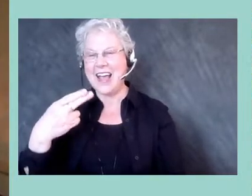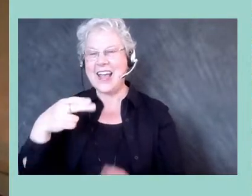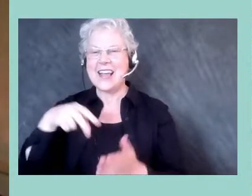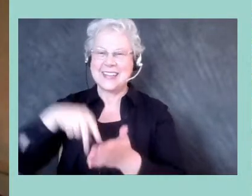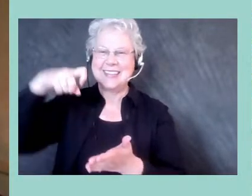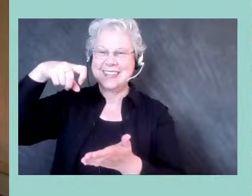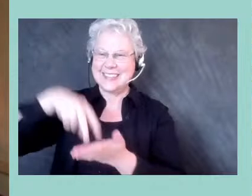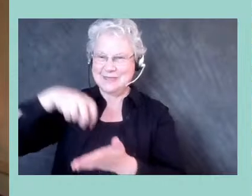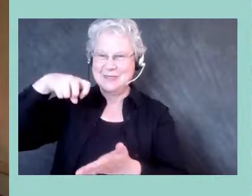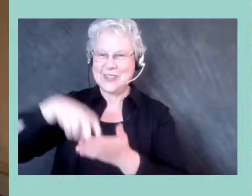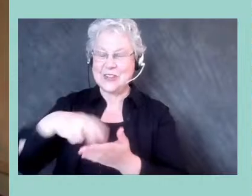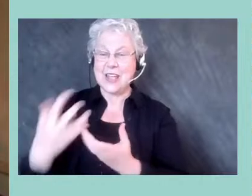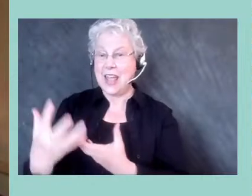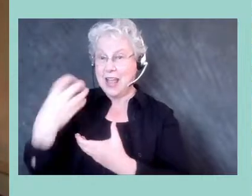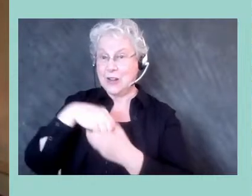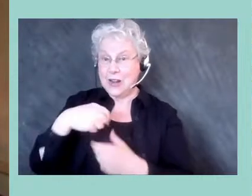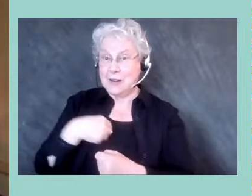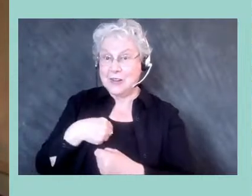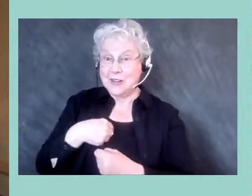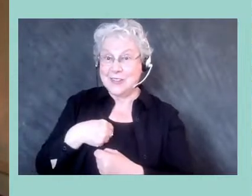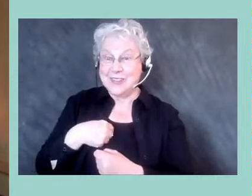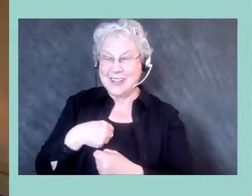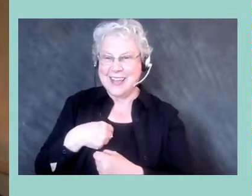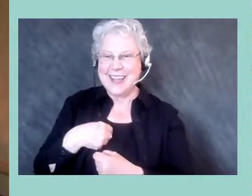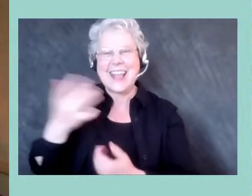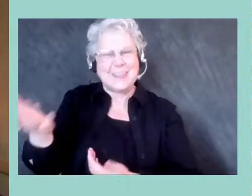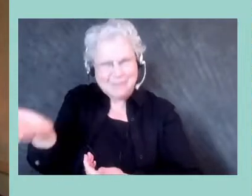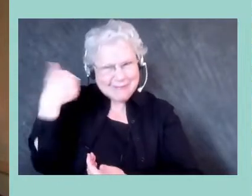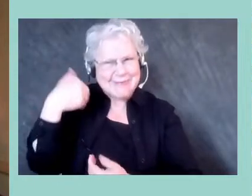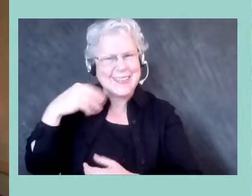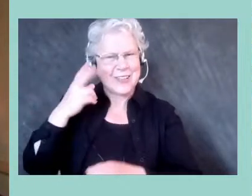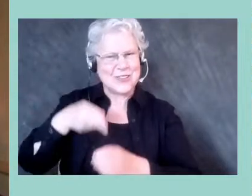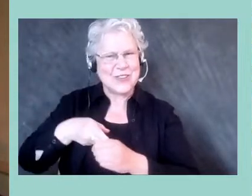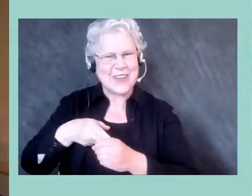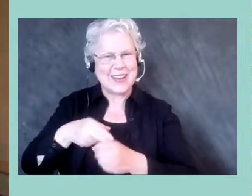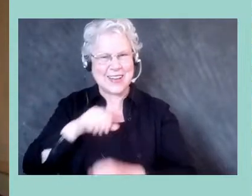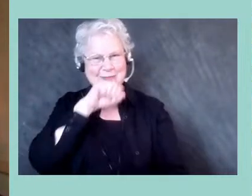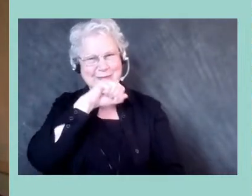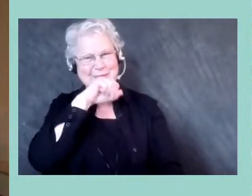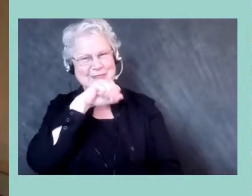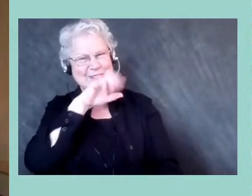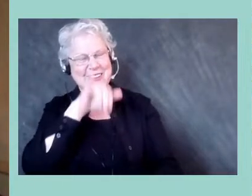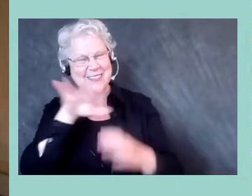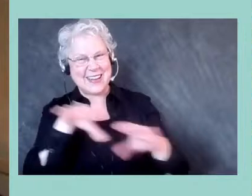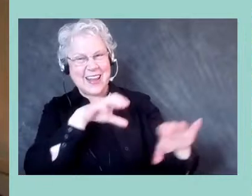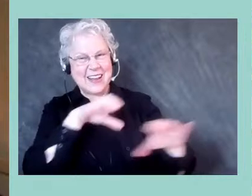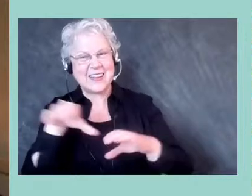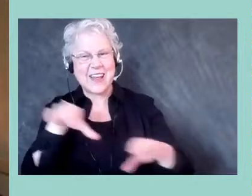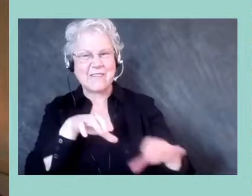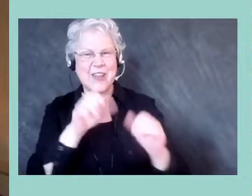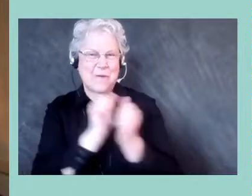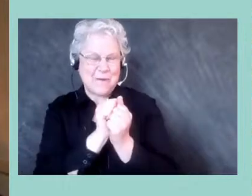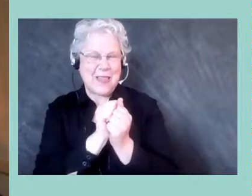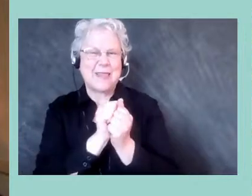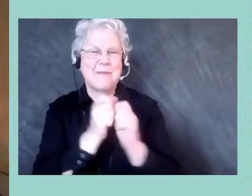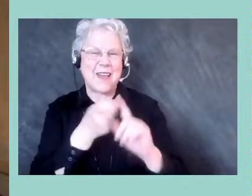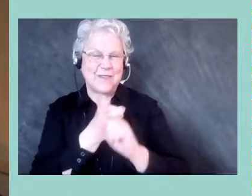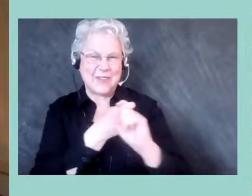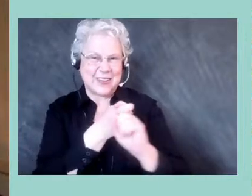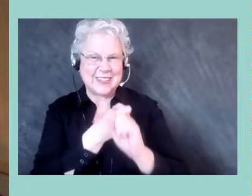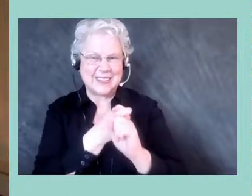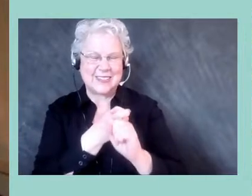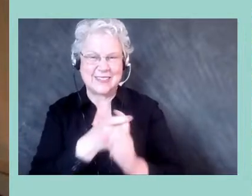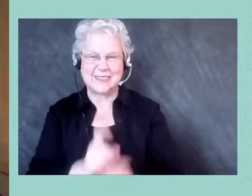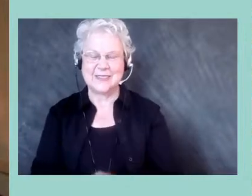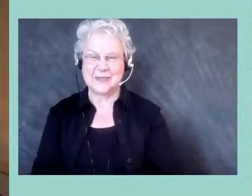Skippers, and encouraged me to join too. I loved trying this new activity and getting